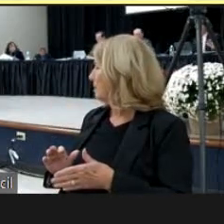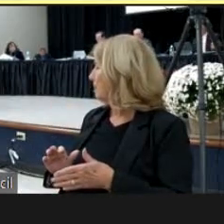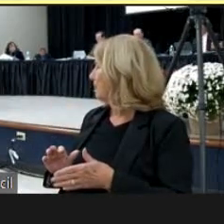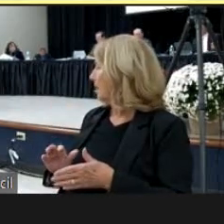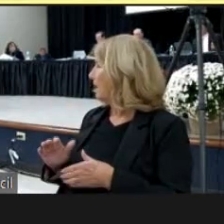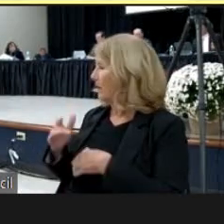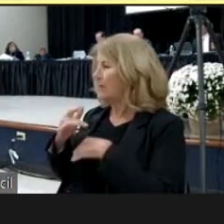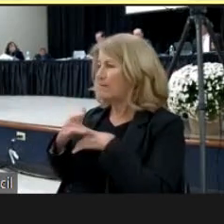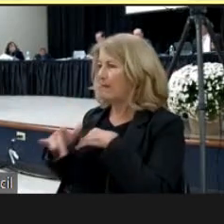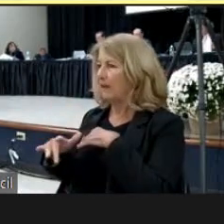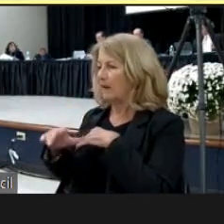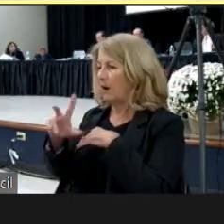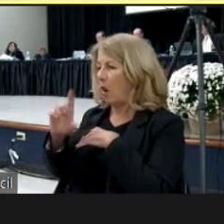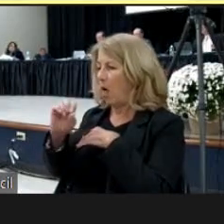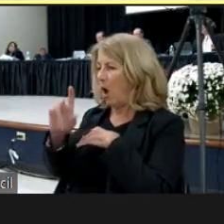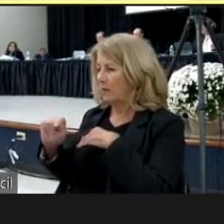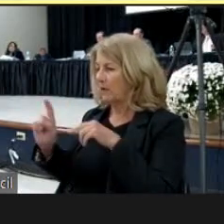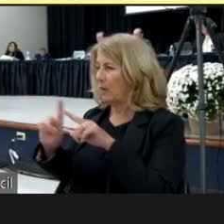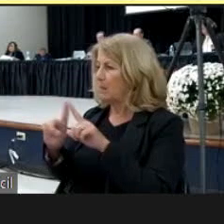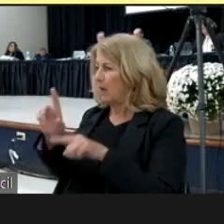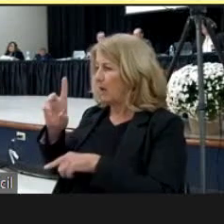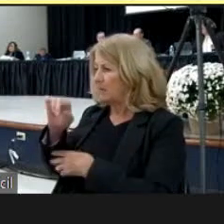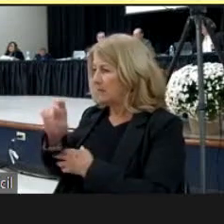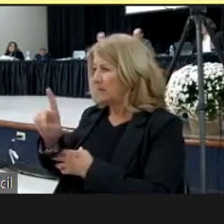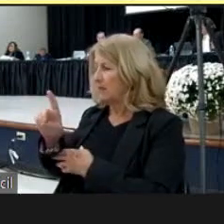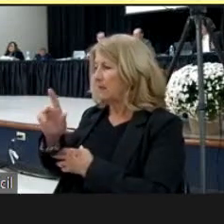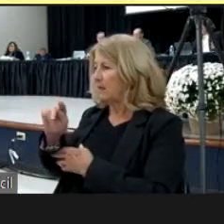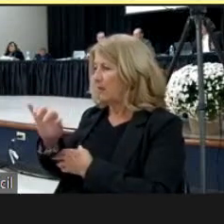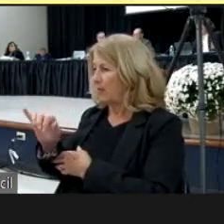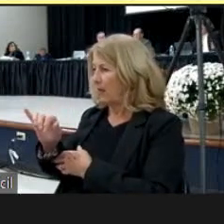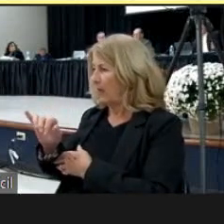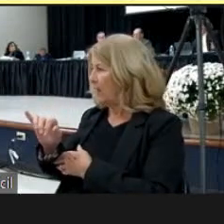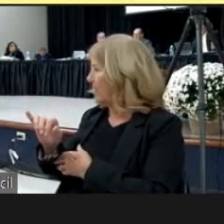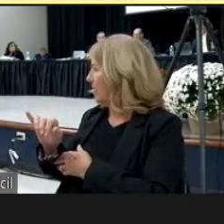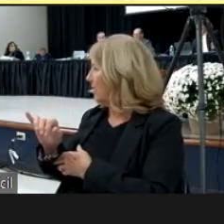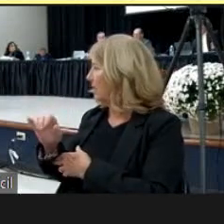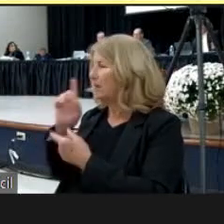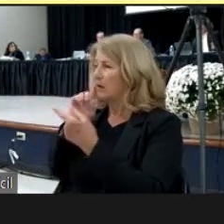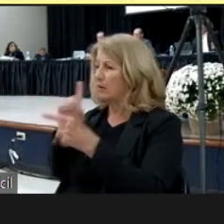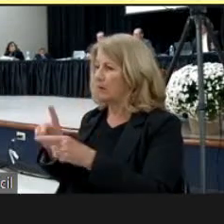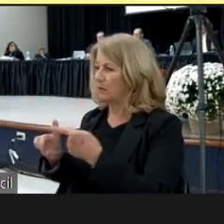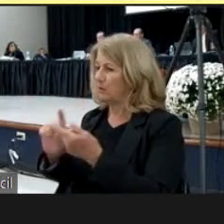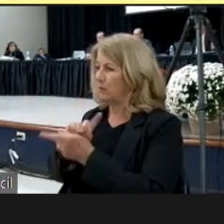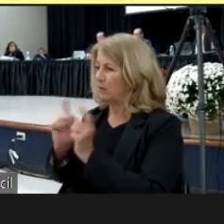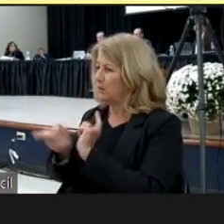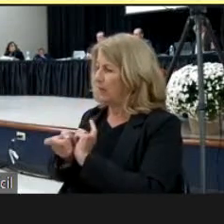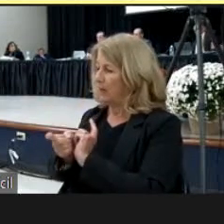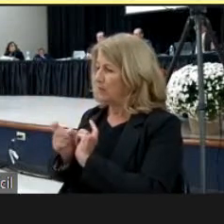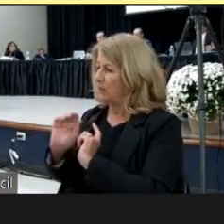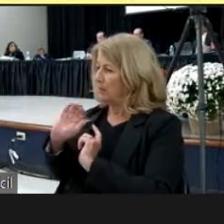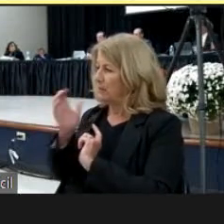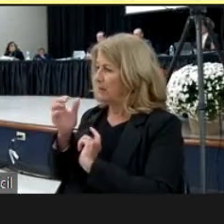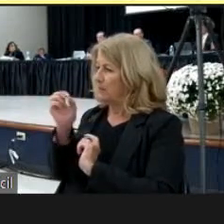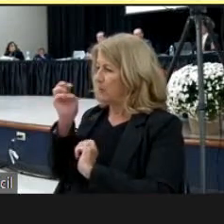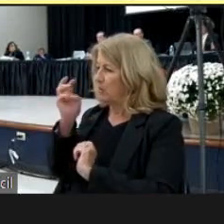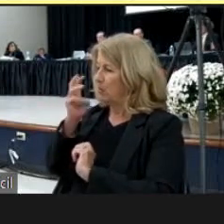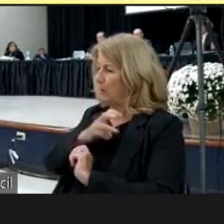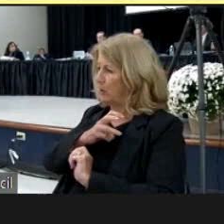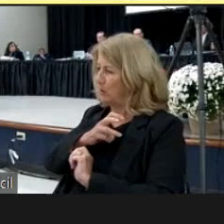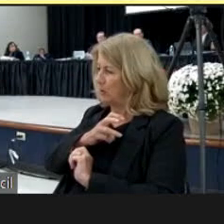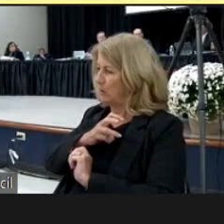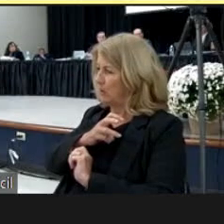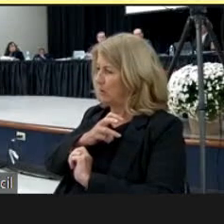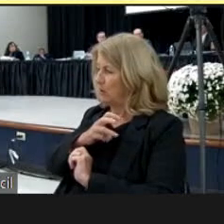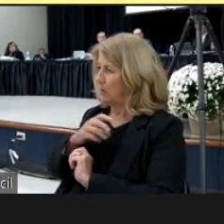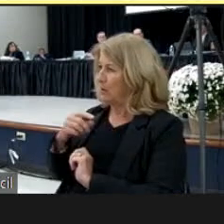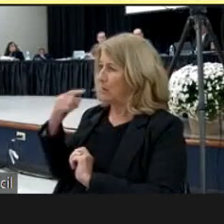lot, but did they consent to the change too? It seems weird that we're just changing